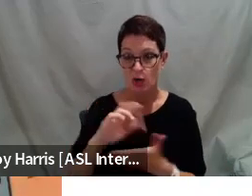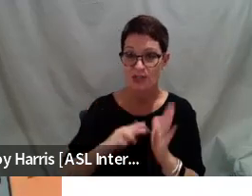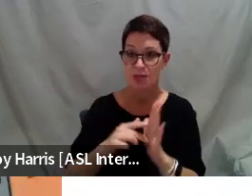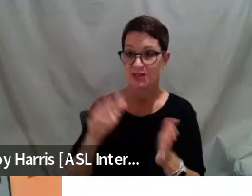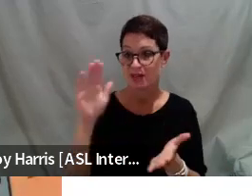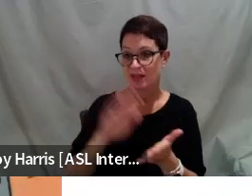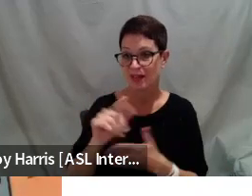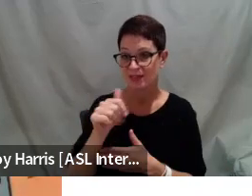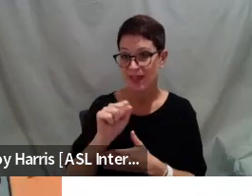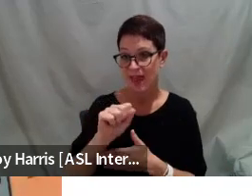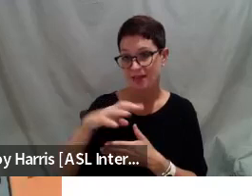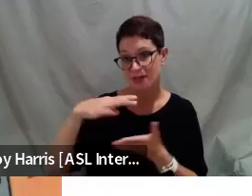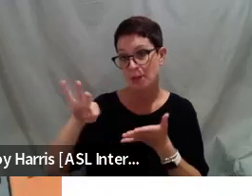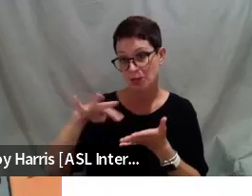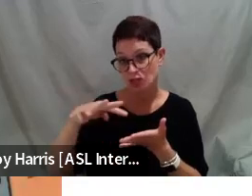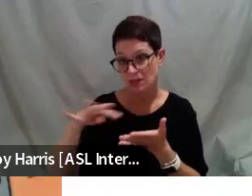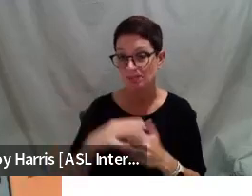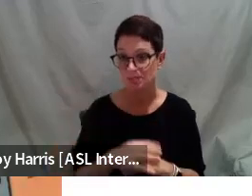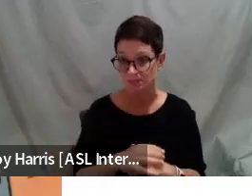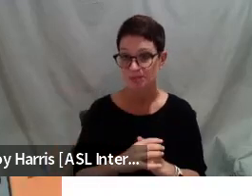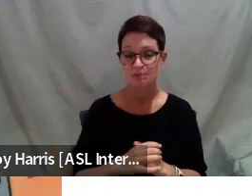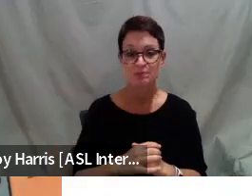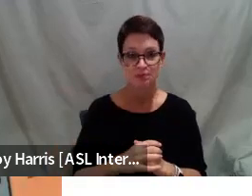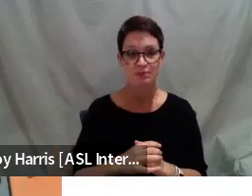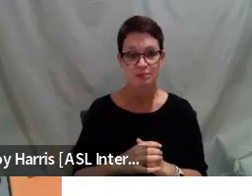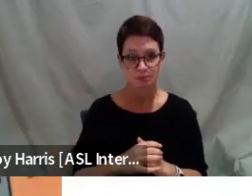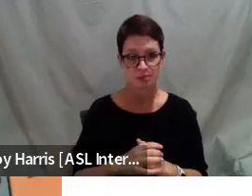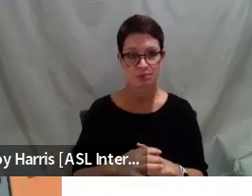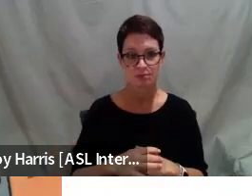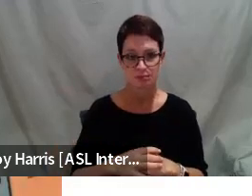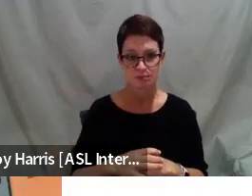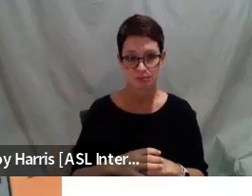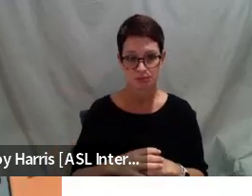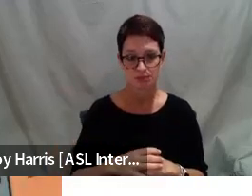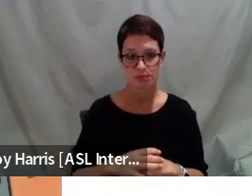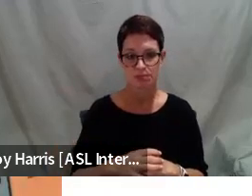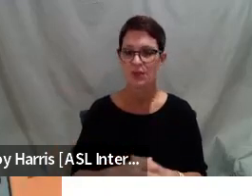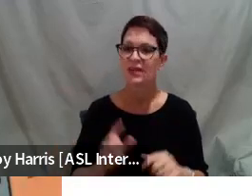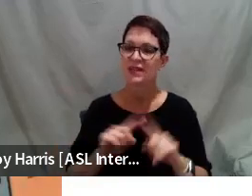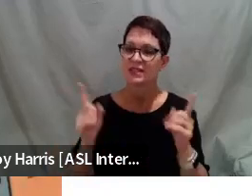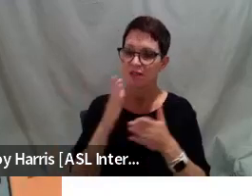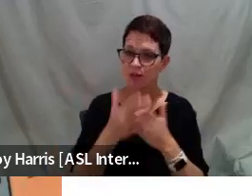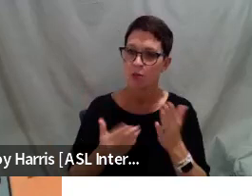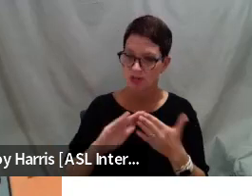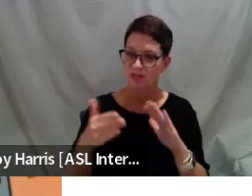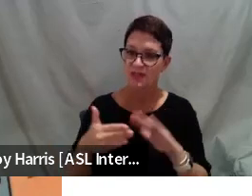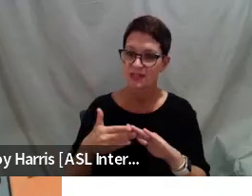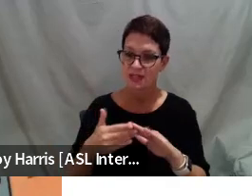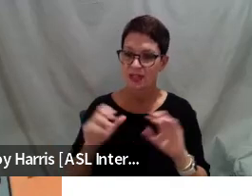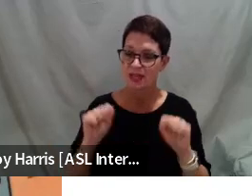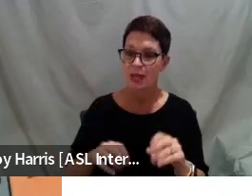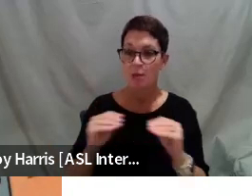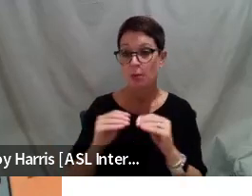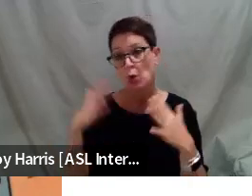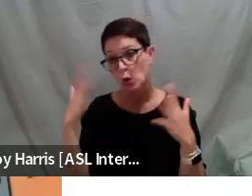emission. And so we can see how different parts of the city can be